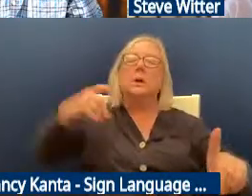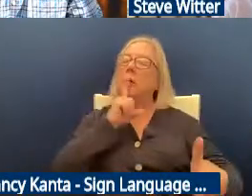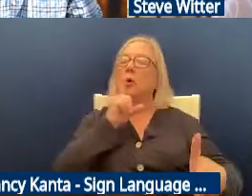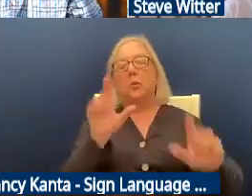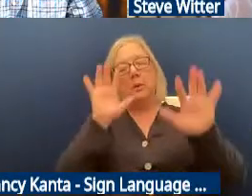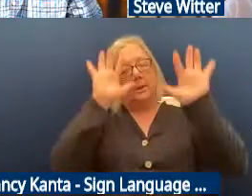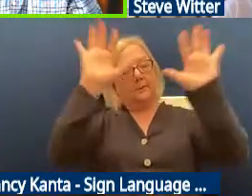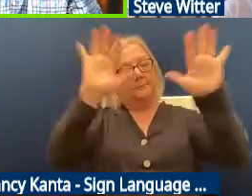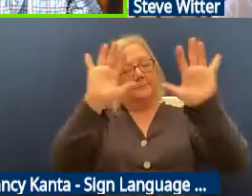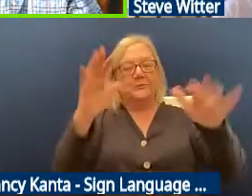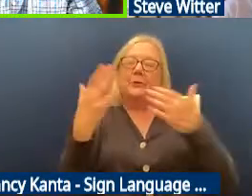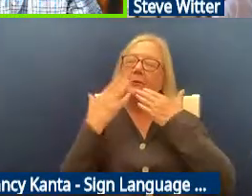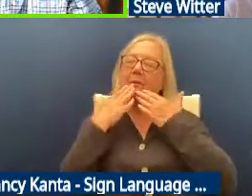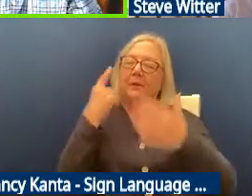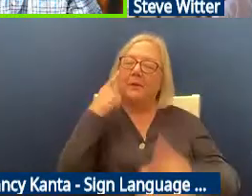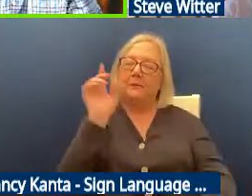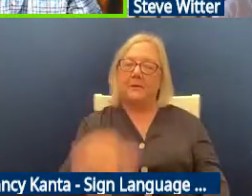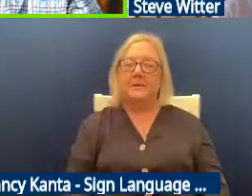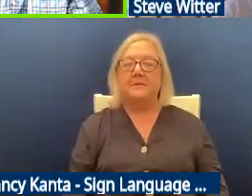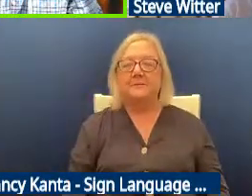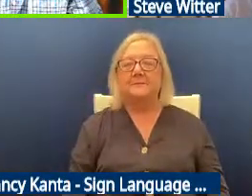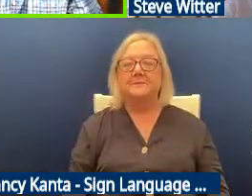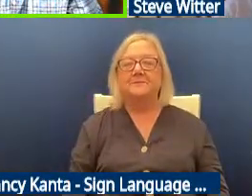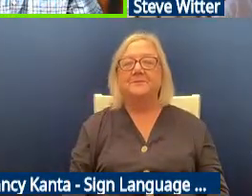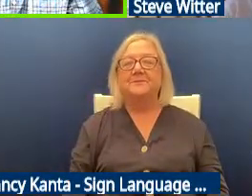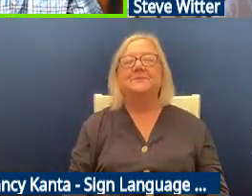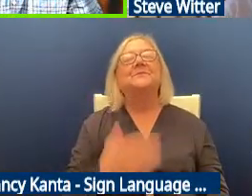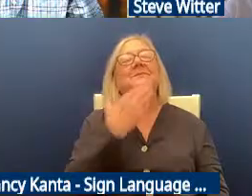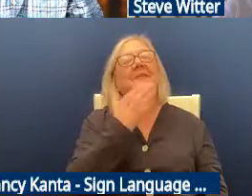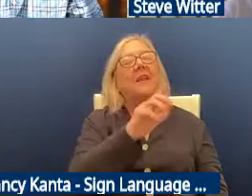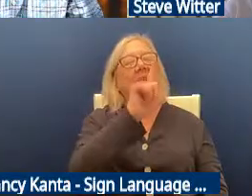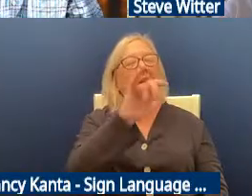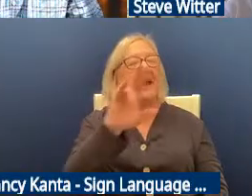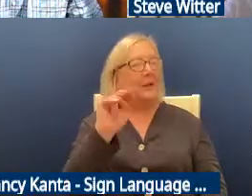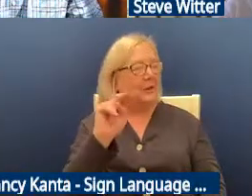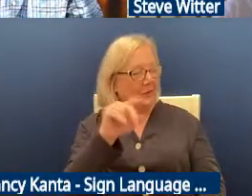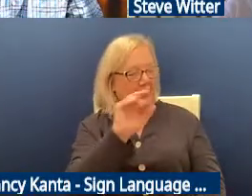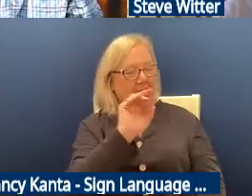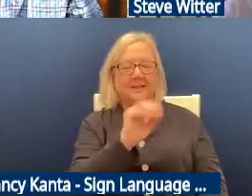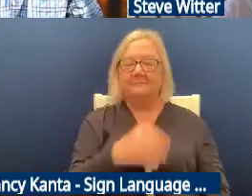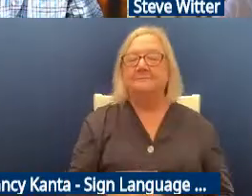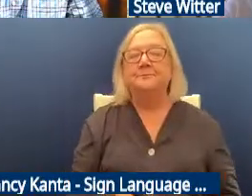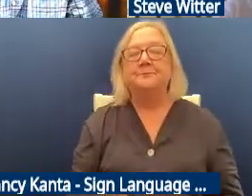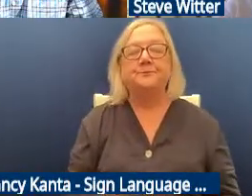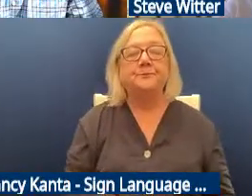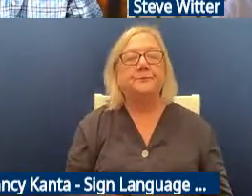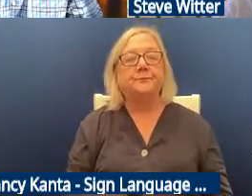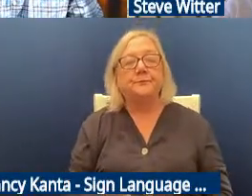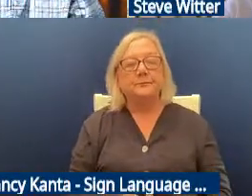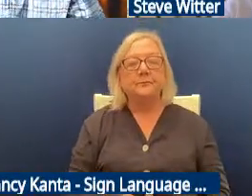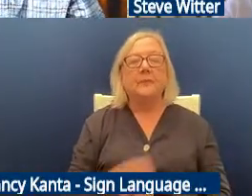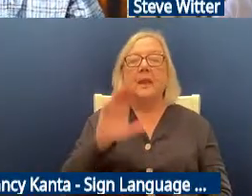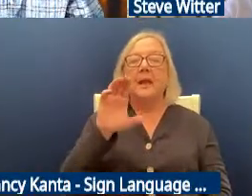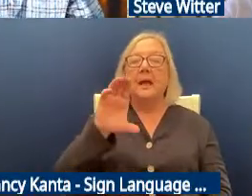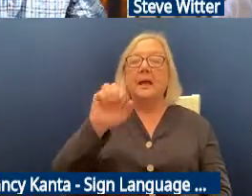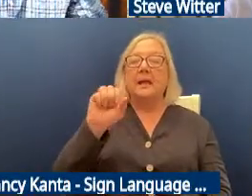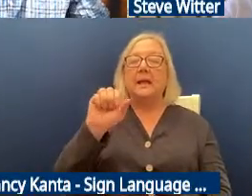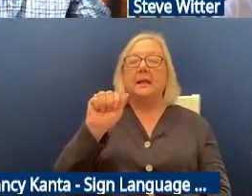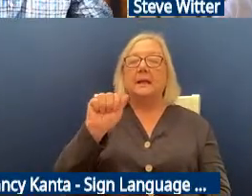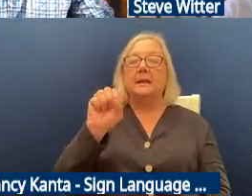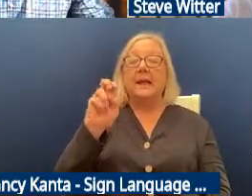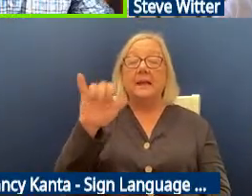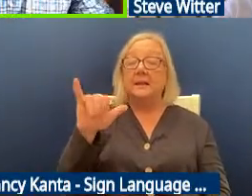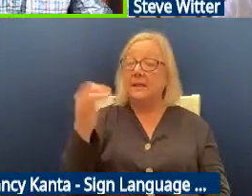thank you for that. Yes, thank you, Lynn, for that context as well. And so, Casey, do you have anything to wrap us up with